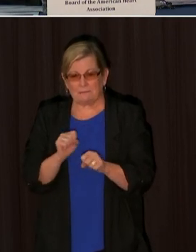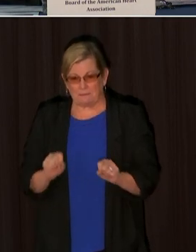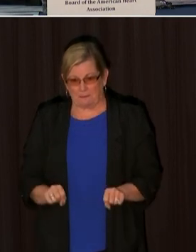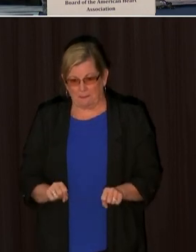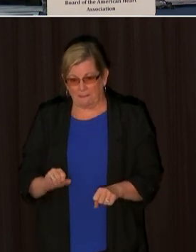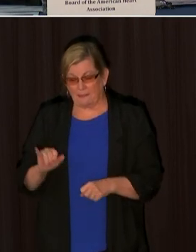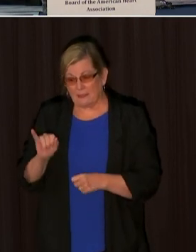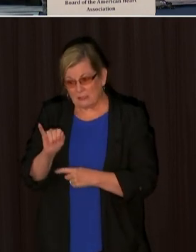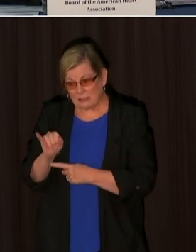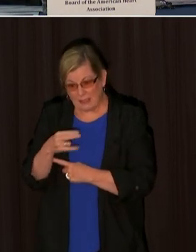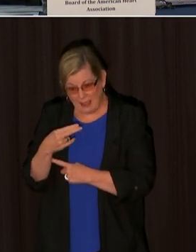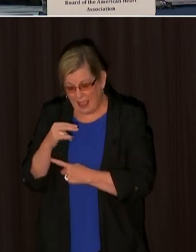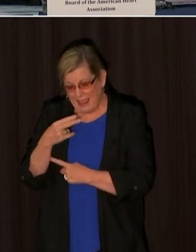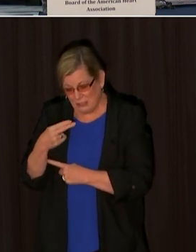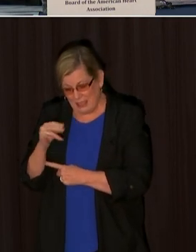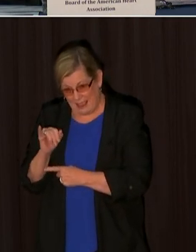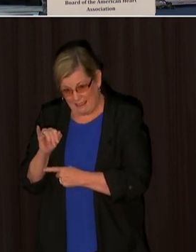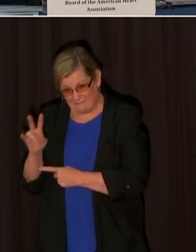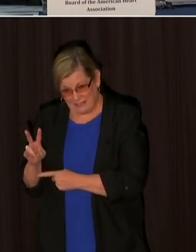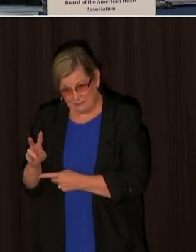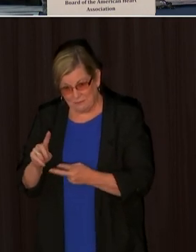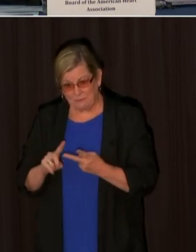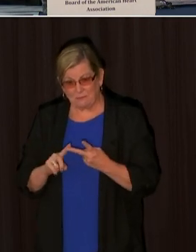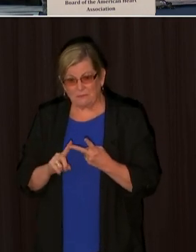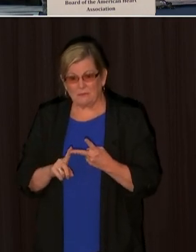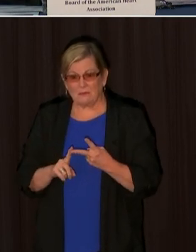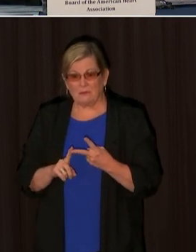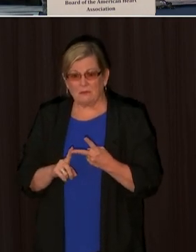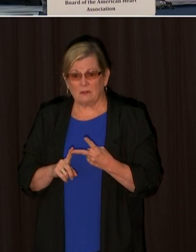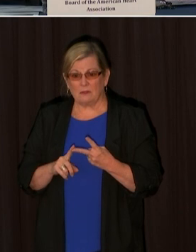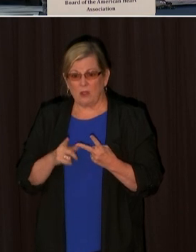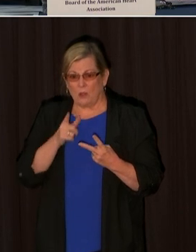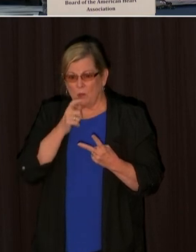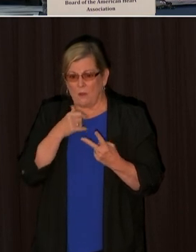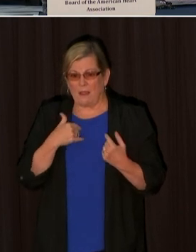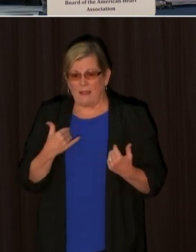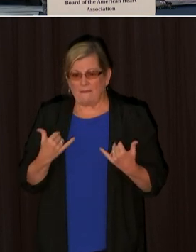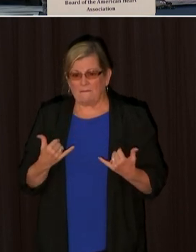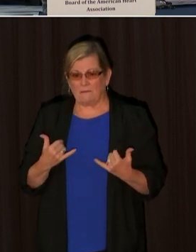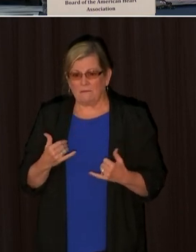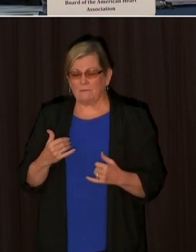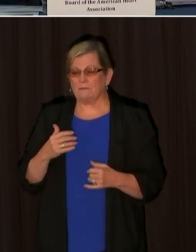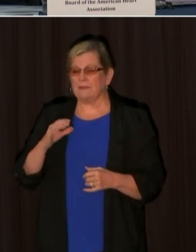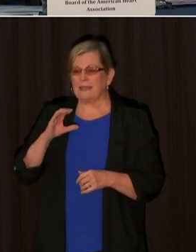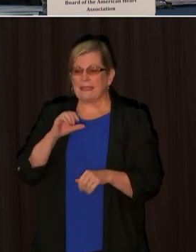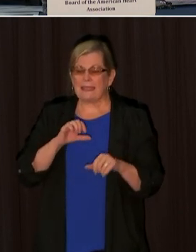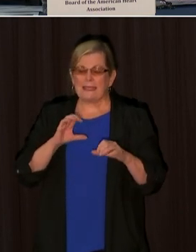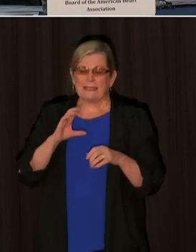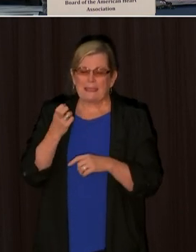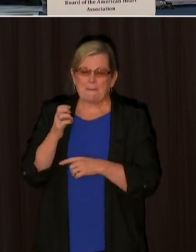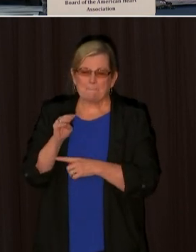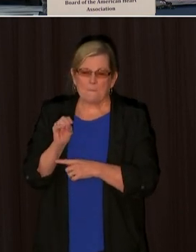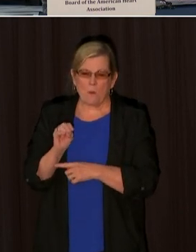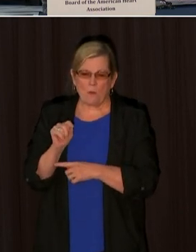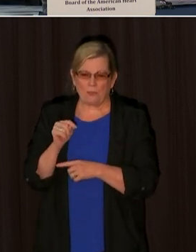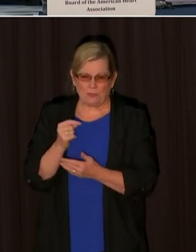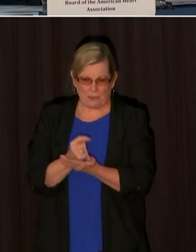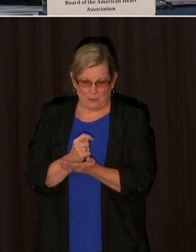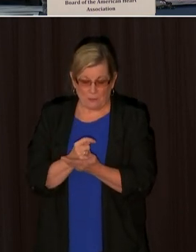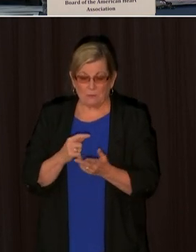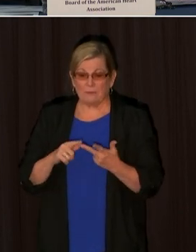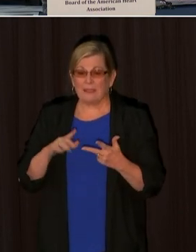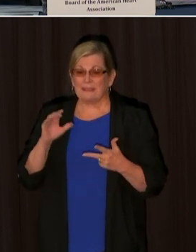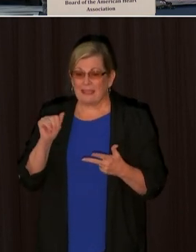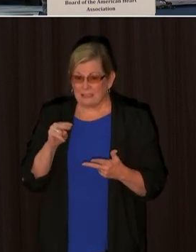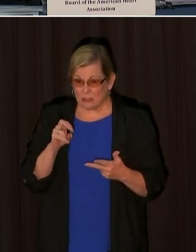have gotten chemotherapy for different cancers. Elderly patients, 65 is not